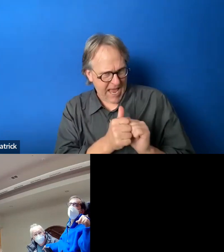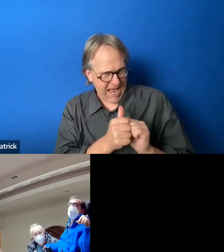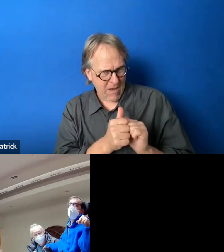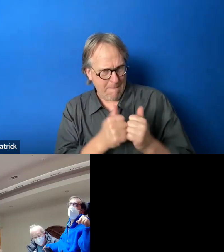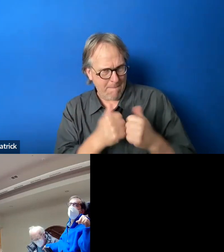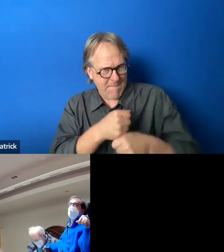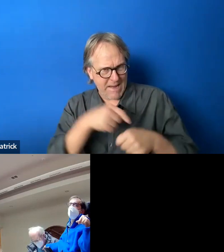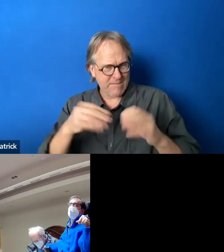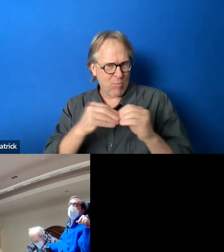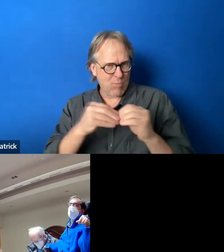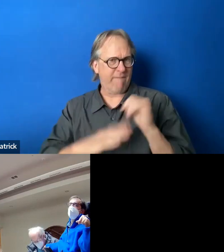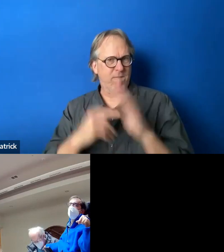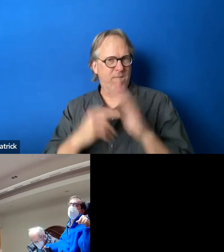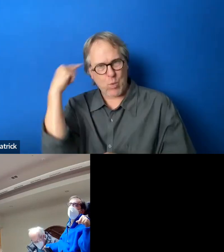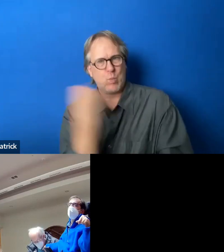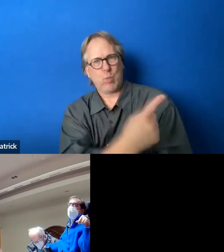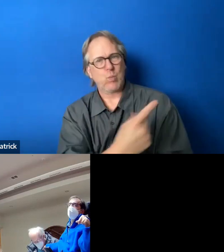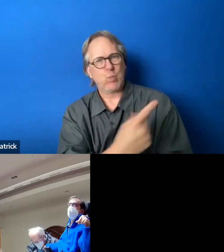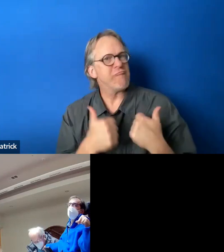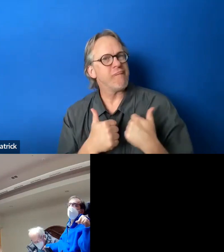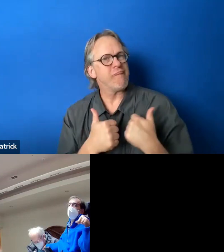comfortable?